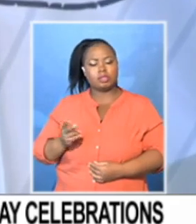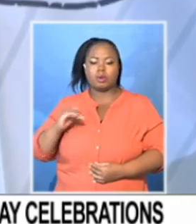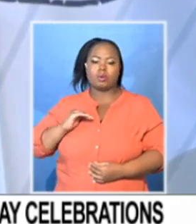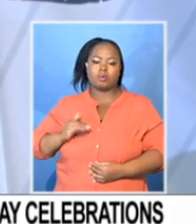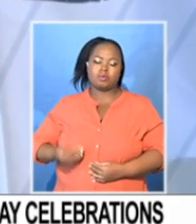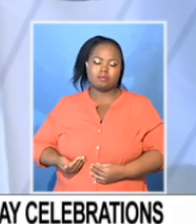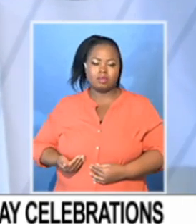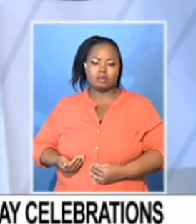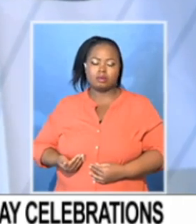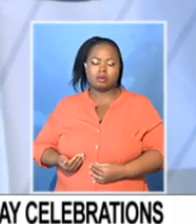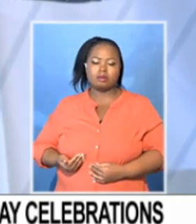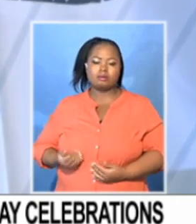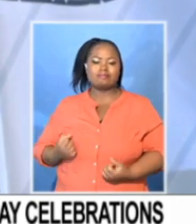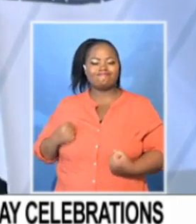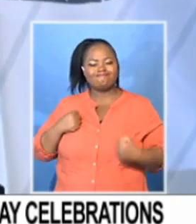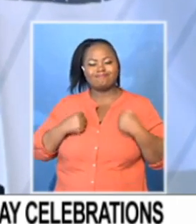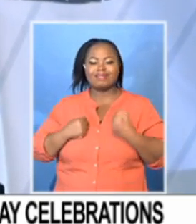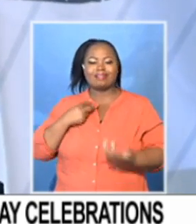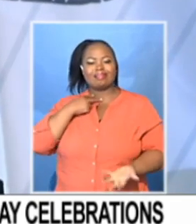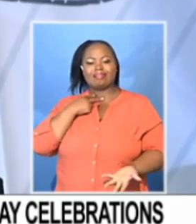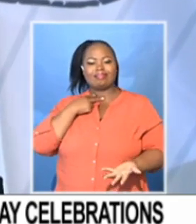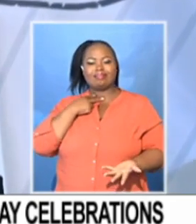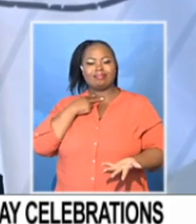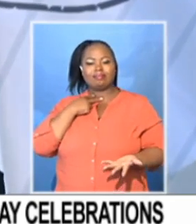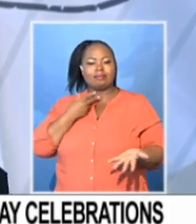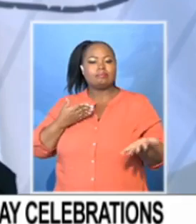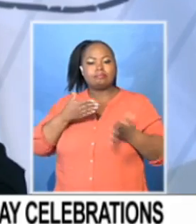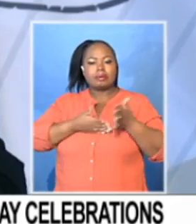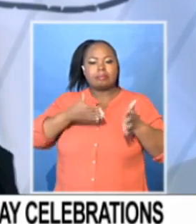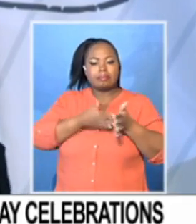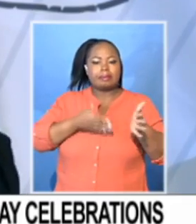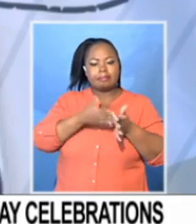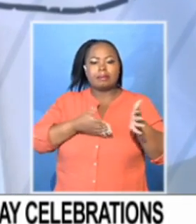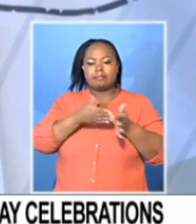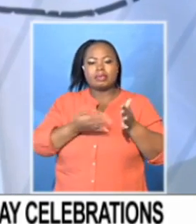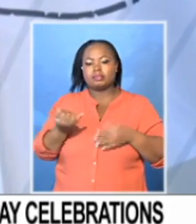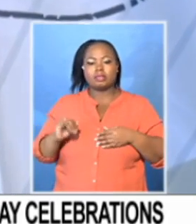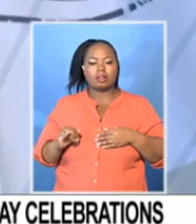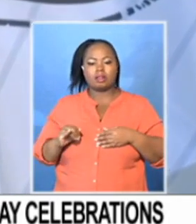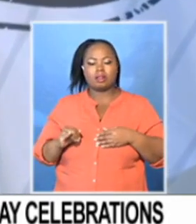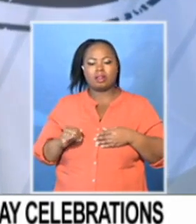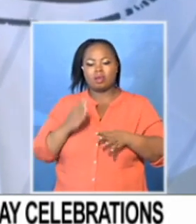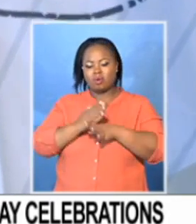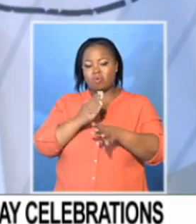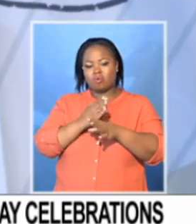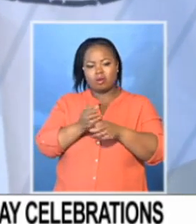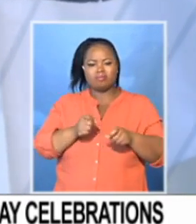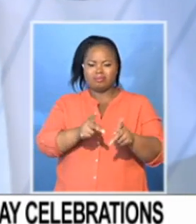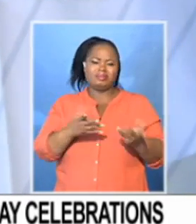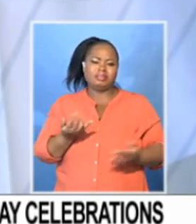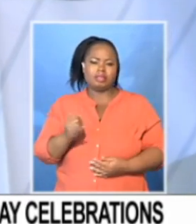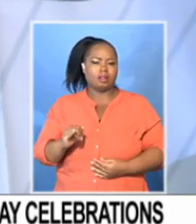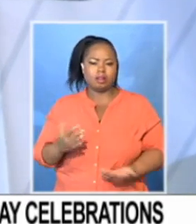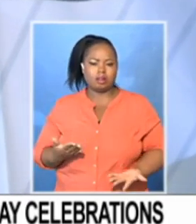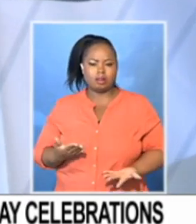women are struggling to enter the labor market, even